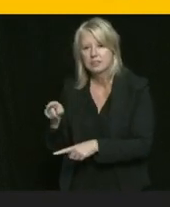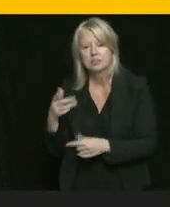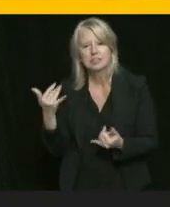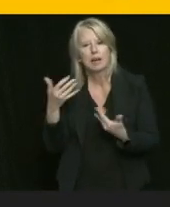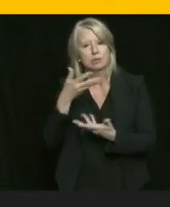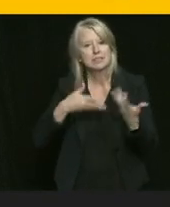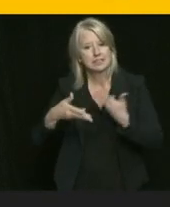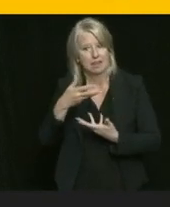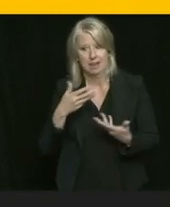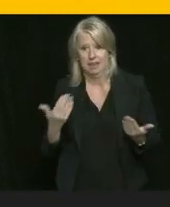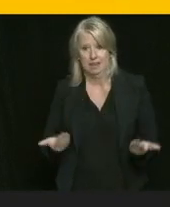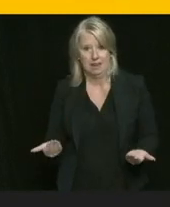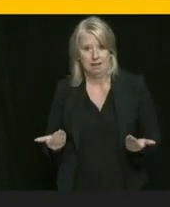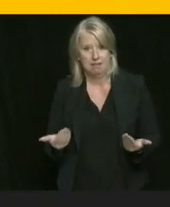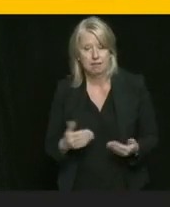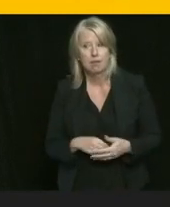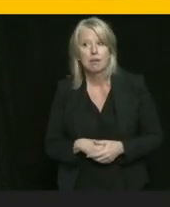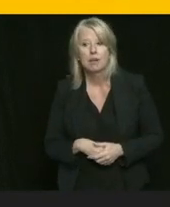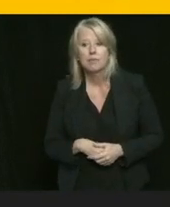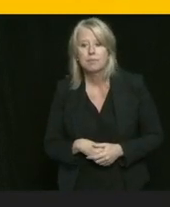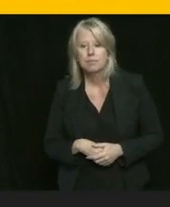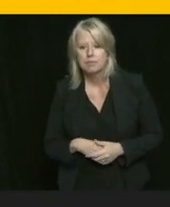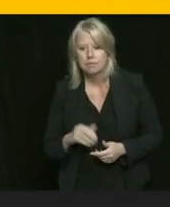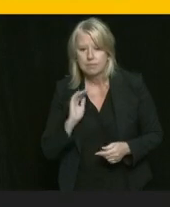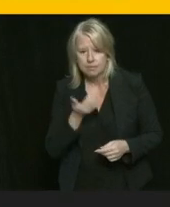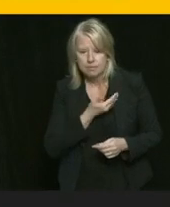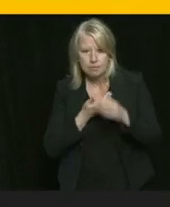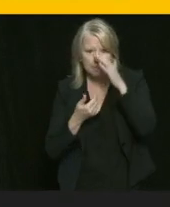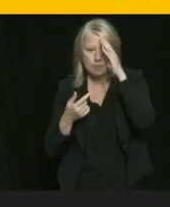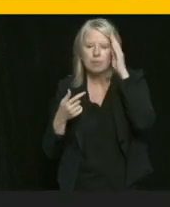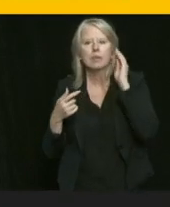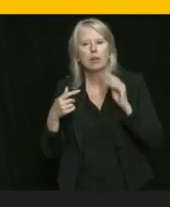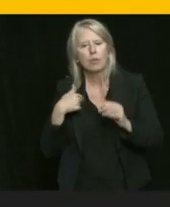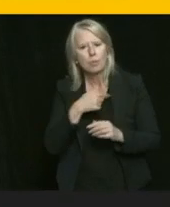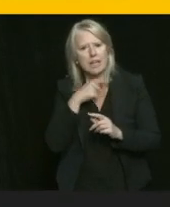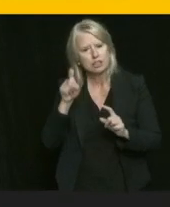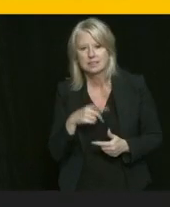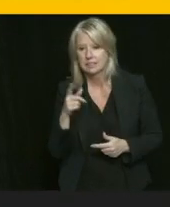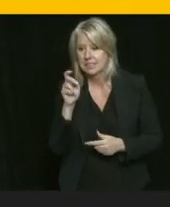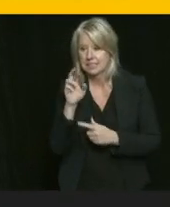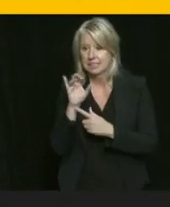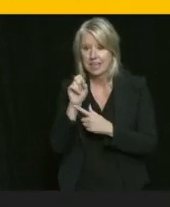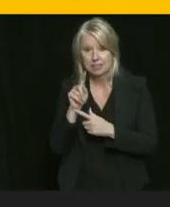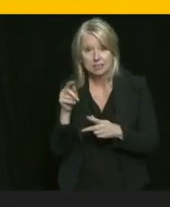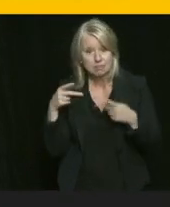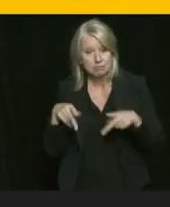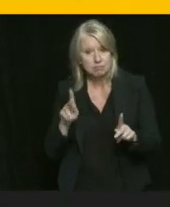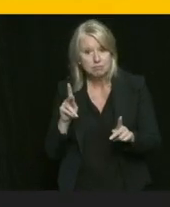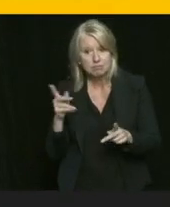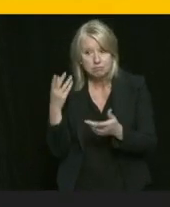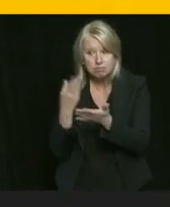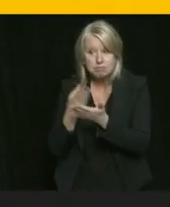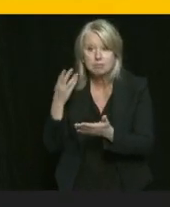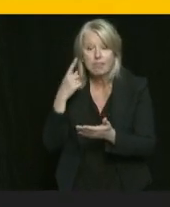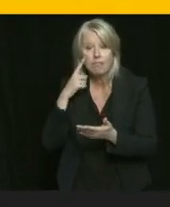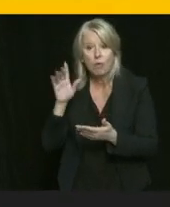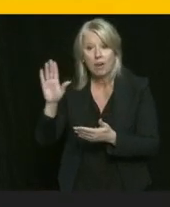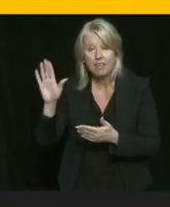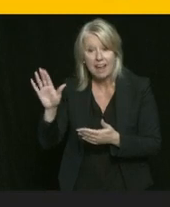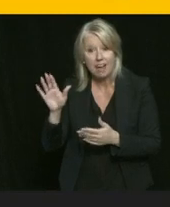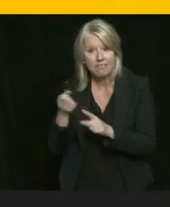as ours, we should always strive to be respectful for violence.